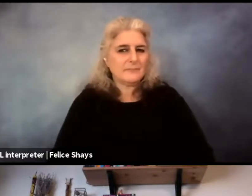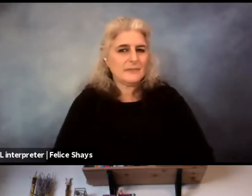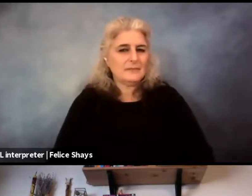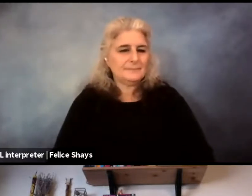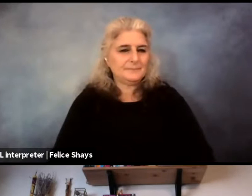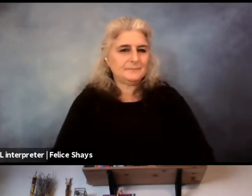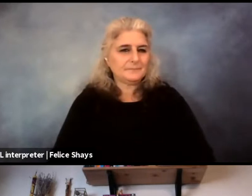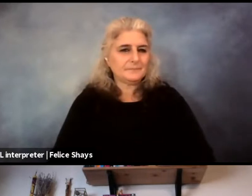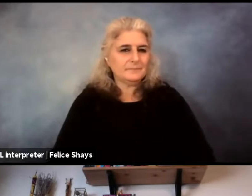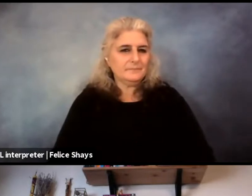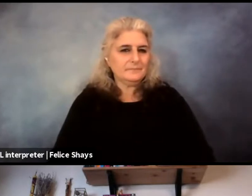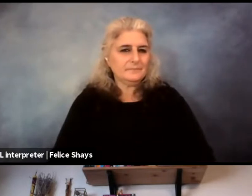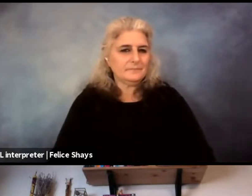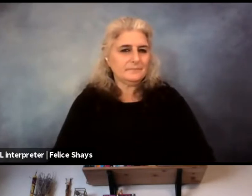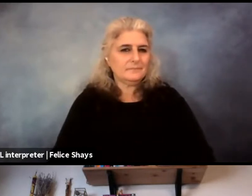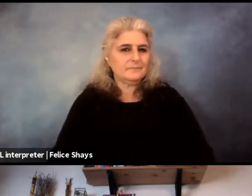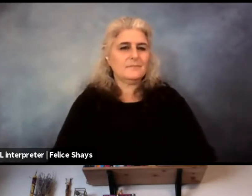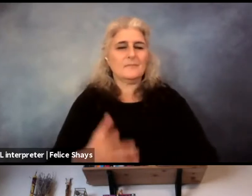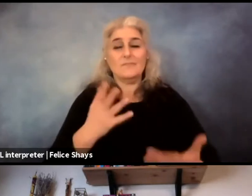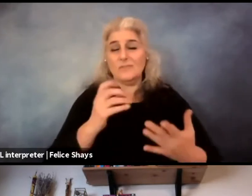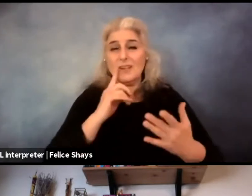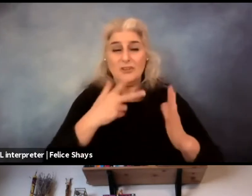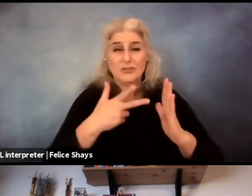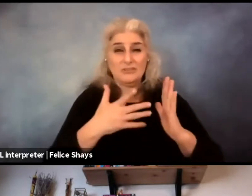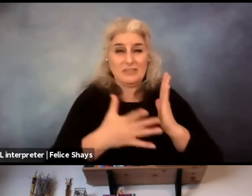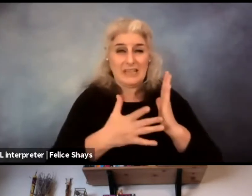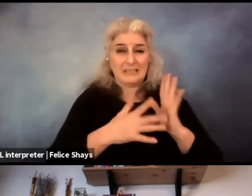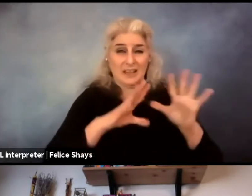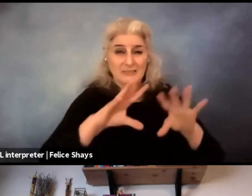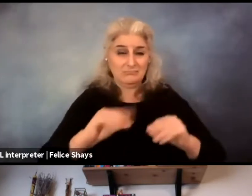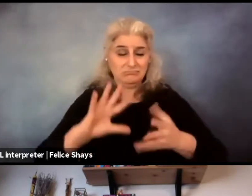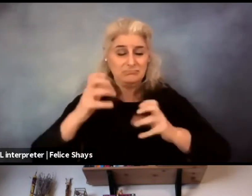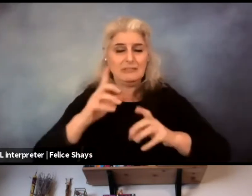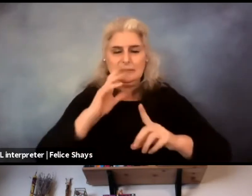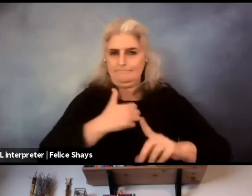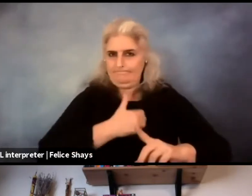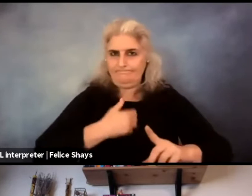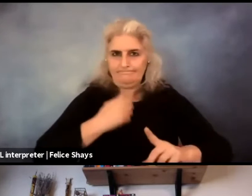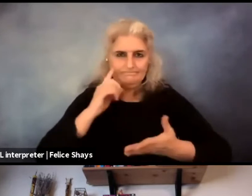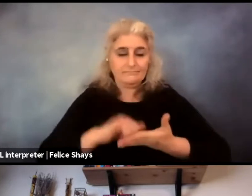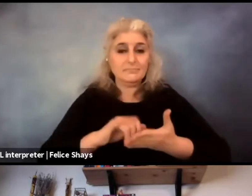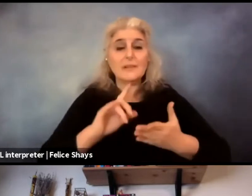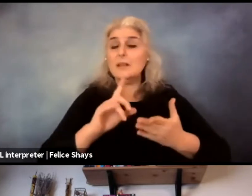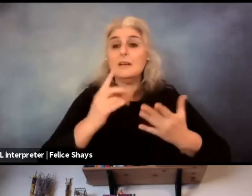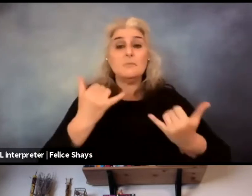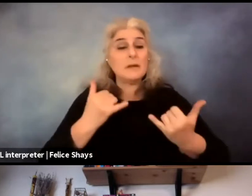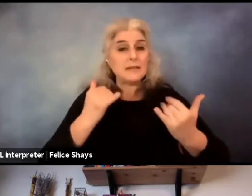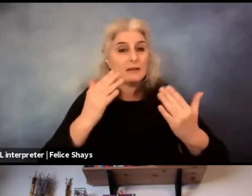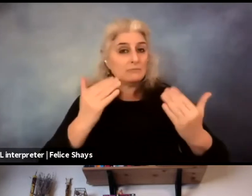So I guess maybe the next step is kind of opening up. Does anyone have any questions